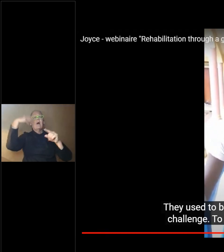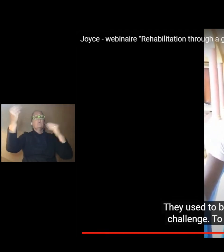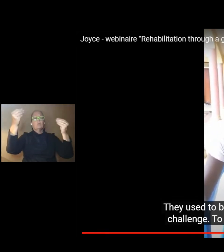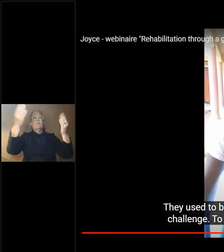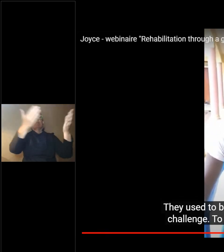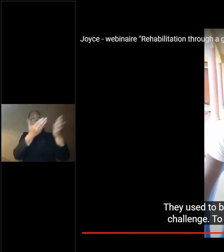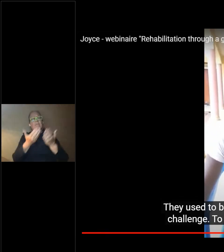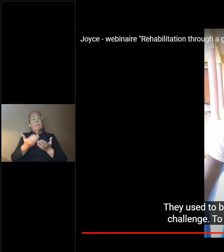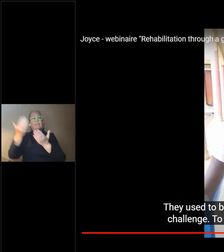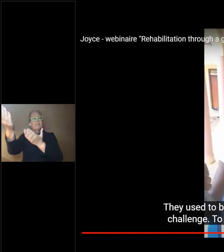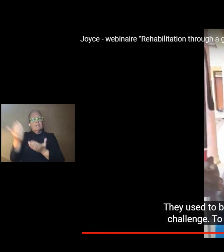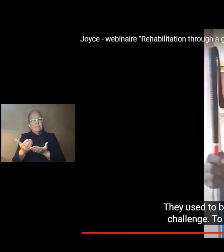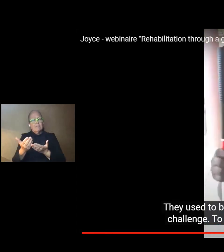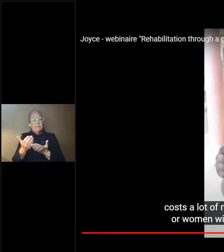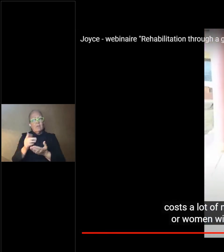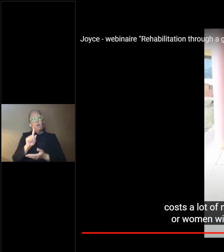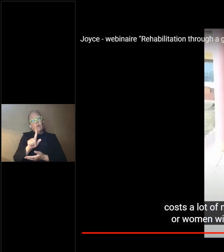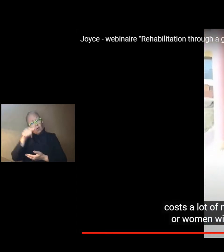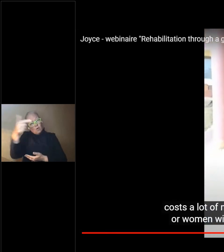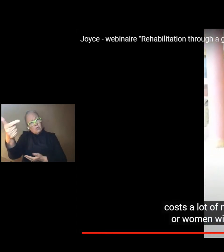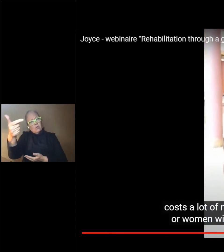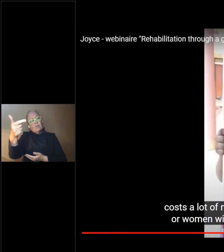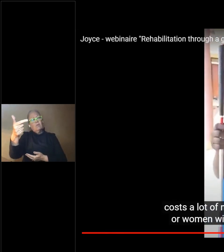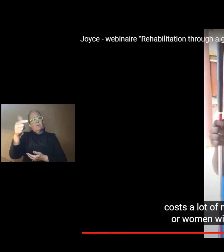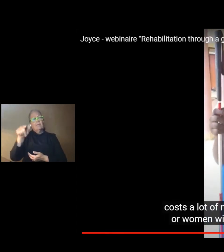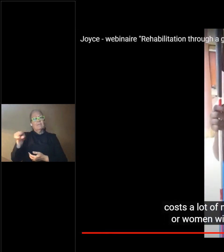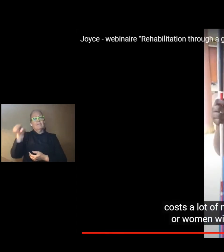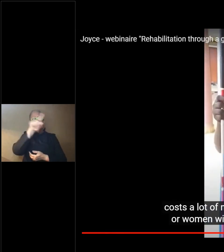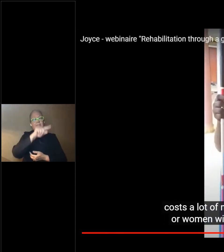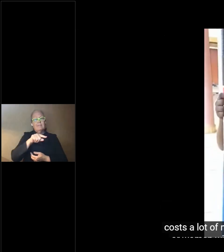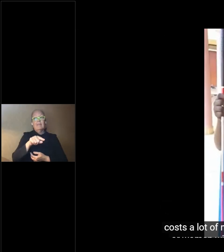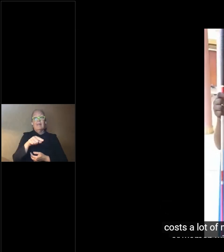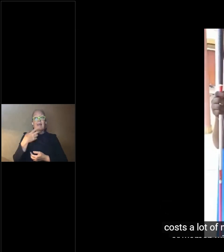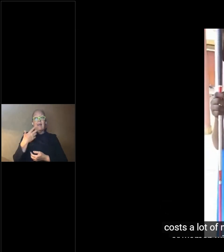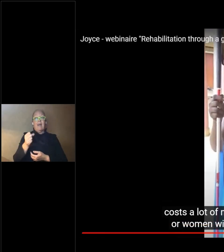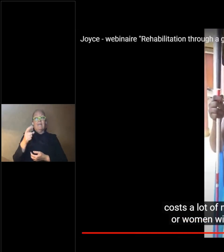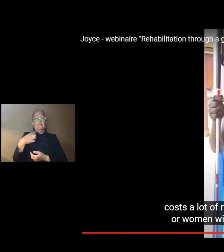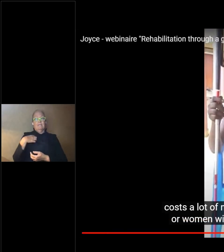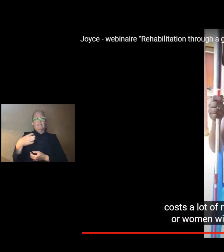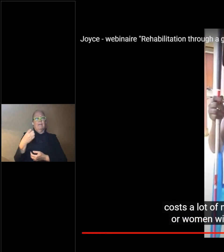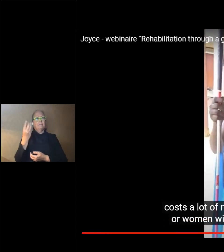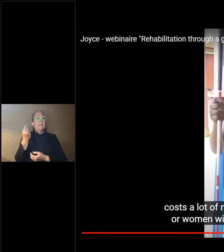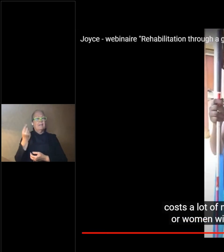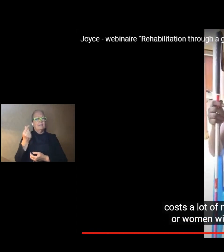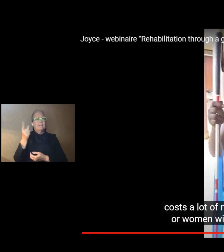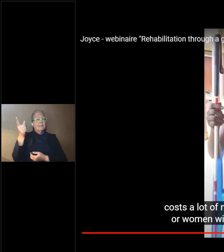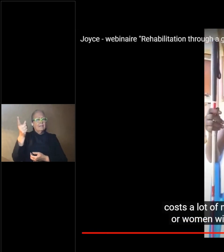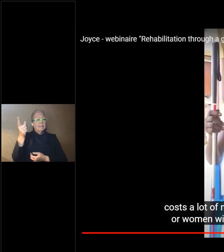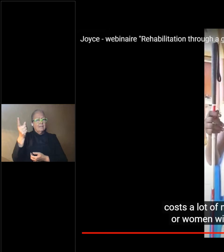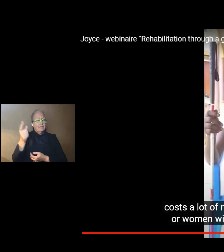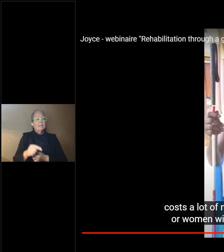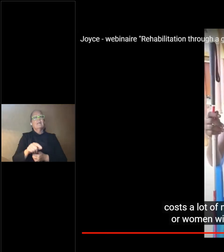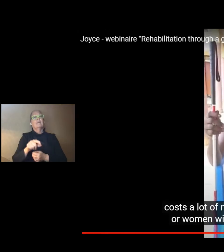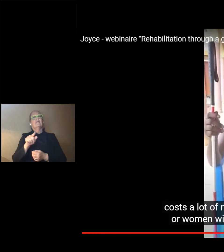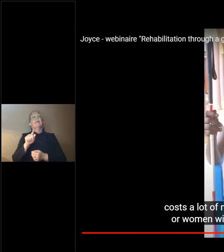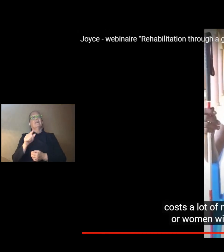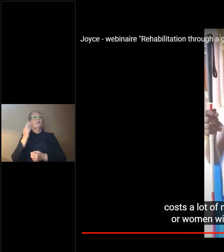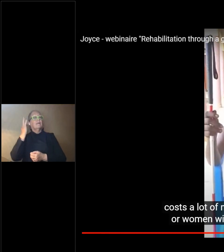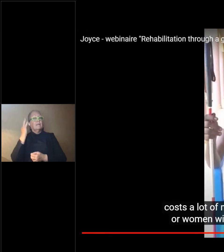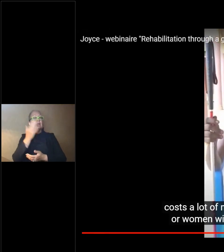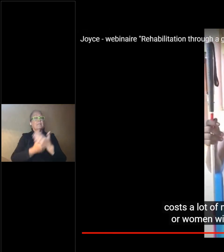from another country, it needs a lot of money. So people with disabilities or women with disabilities cannot